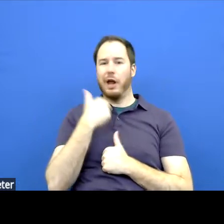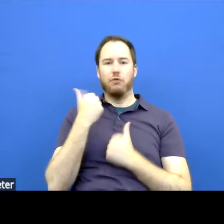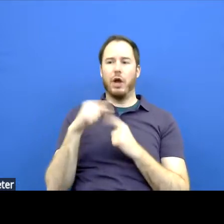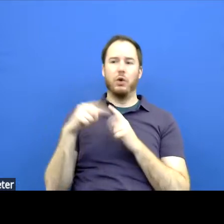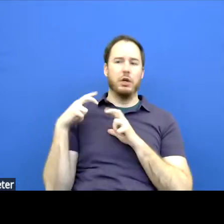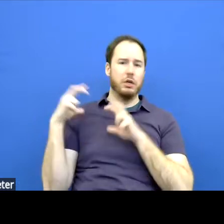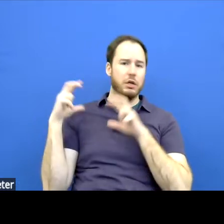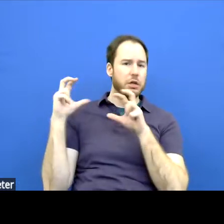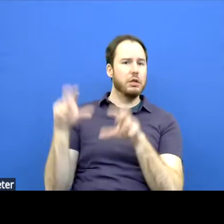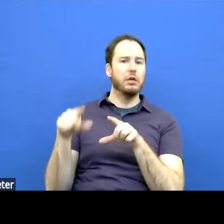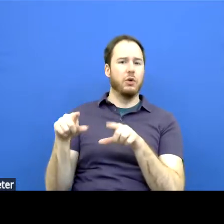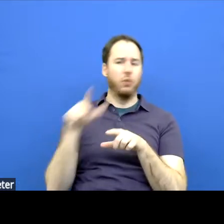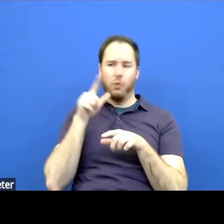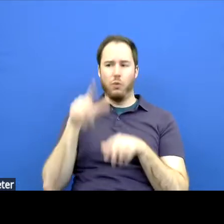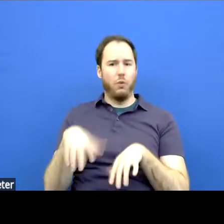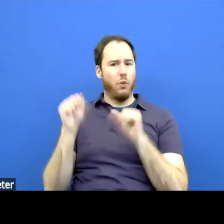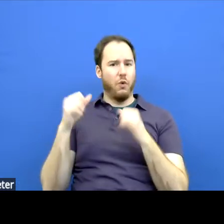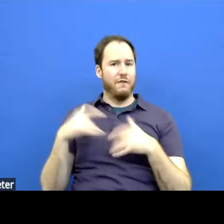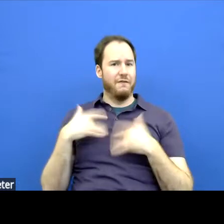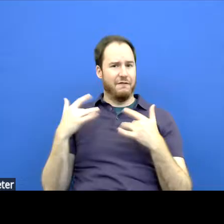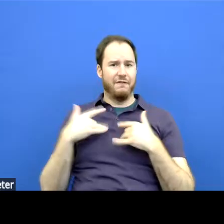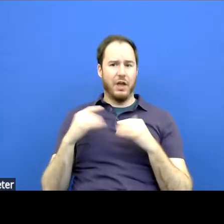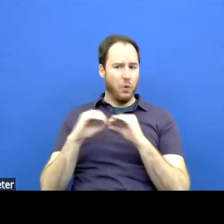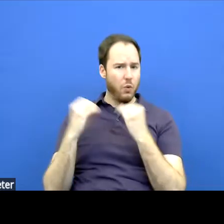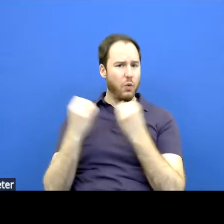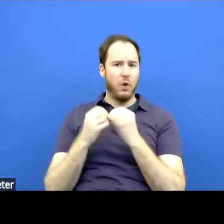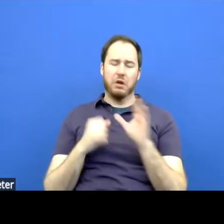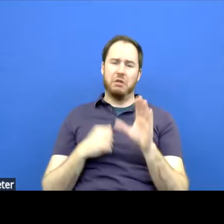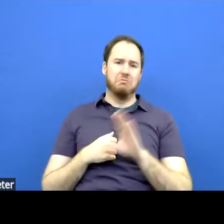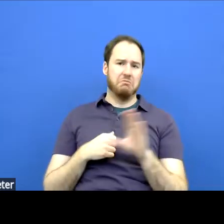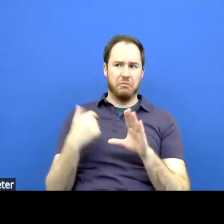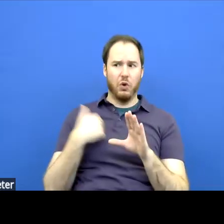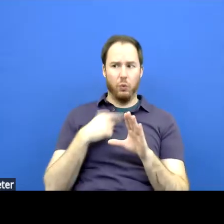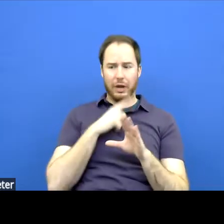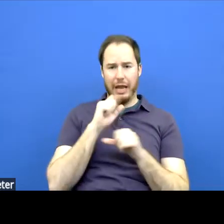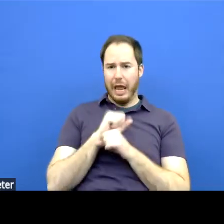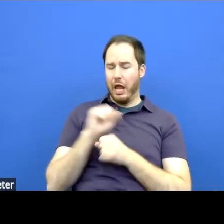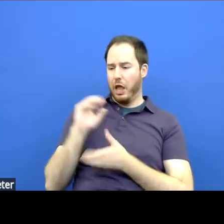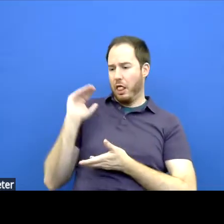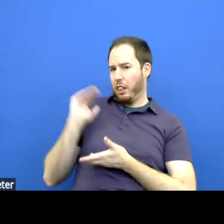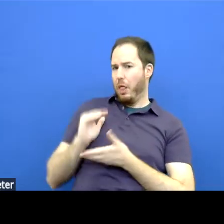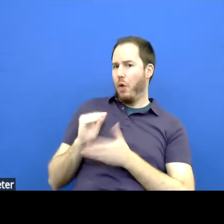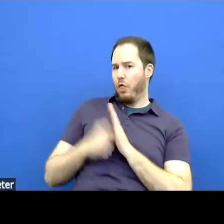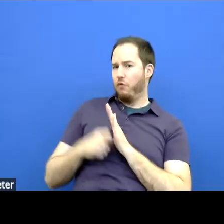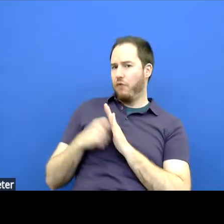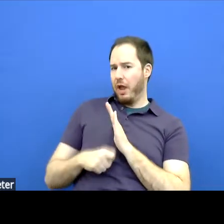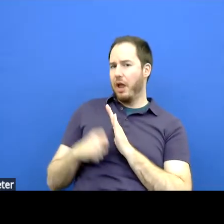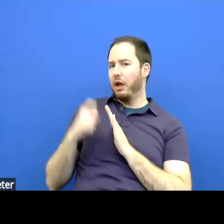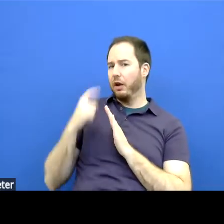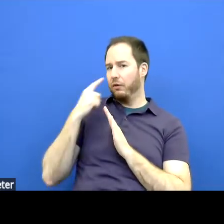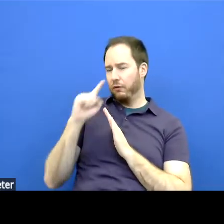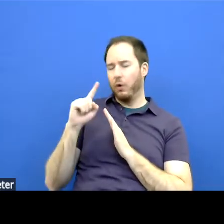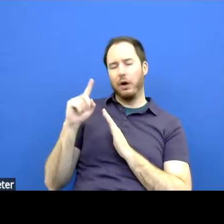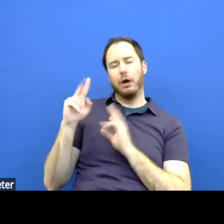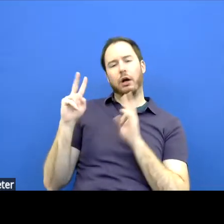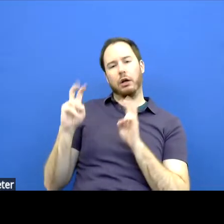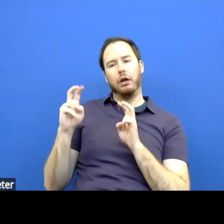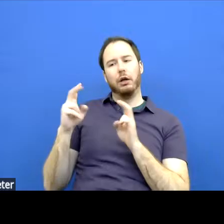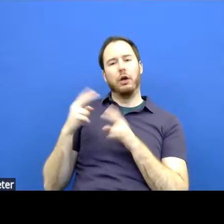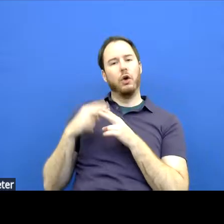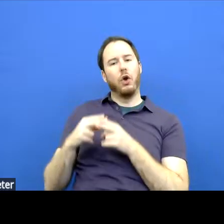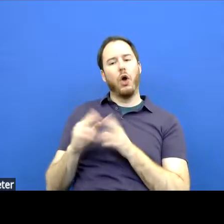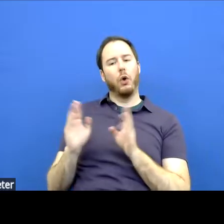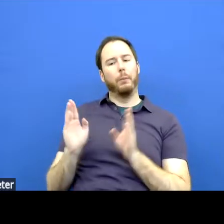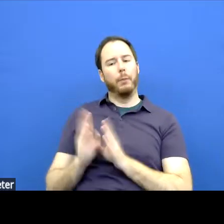heavy burden on these organizations. In fact, we lowered the rate for what's typically the small